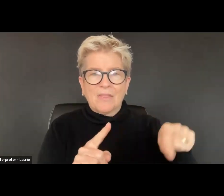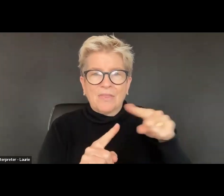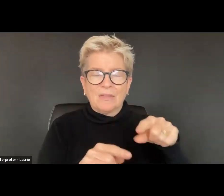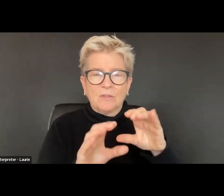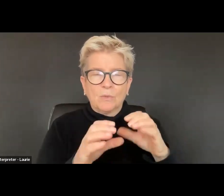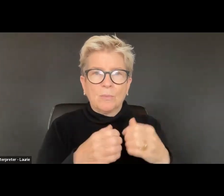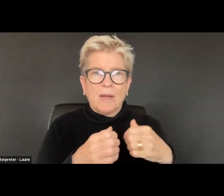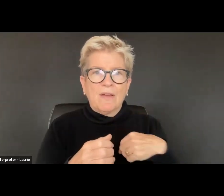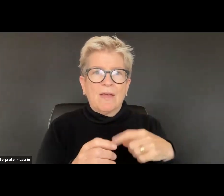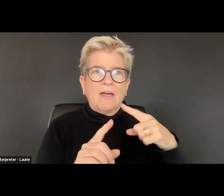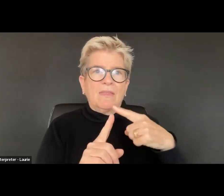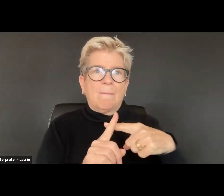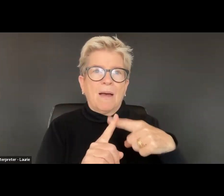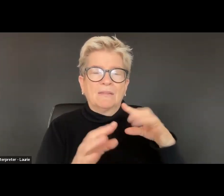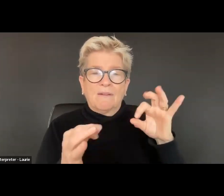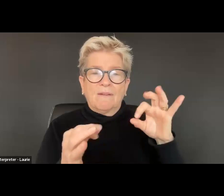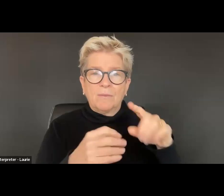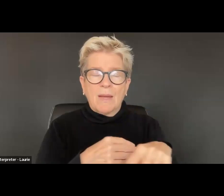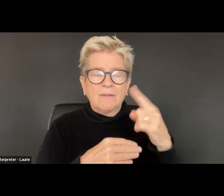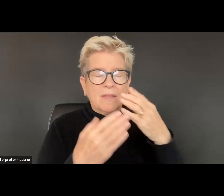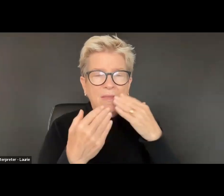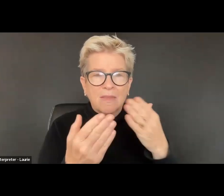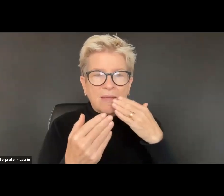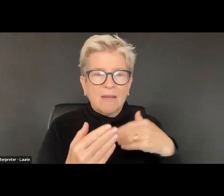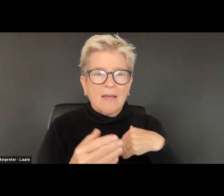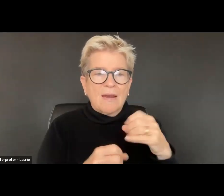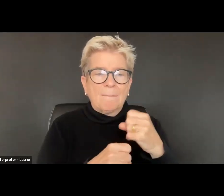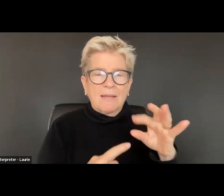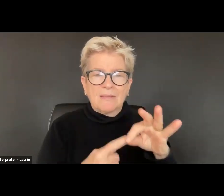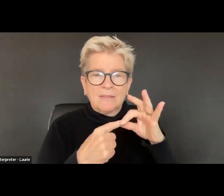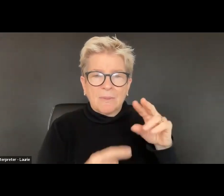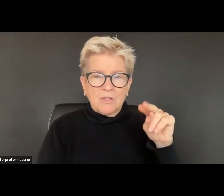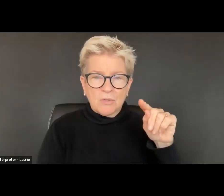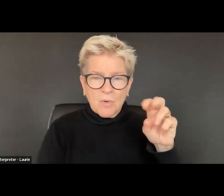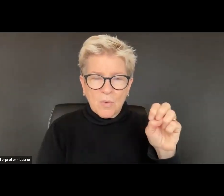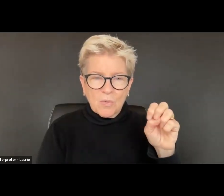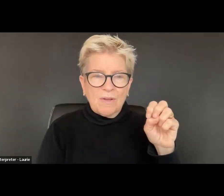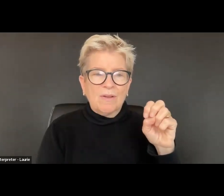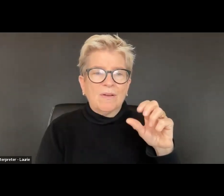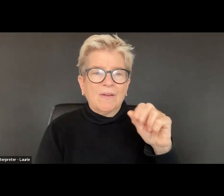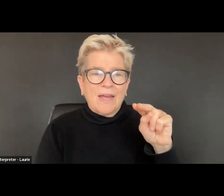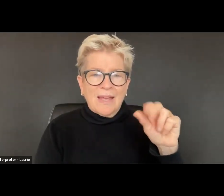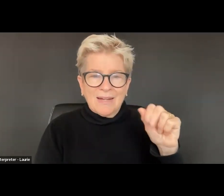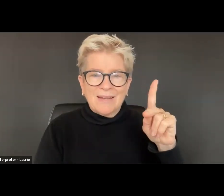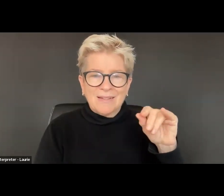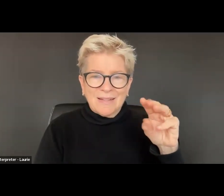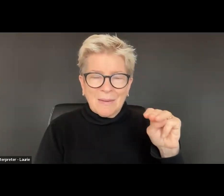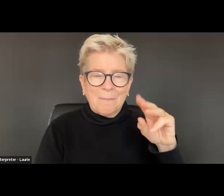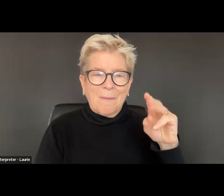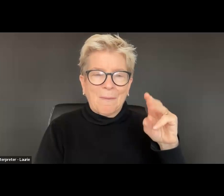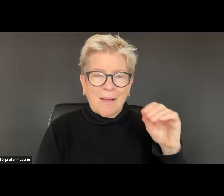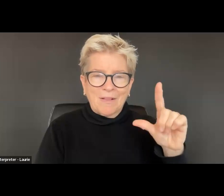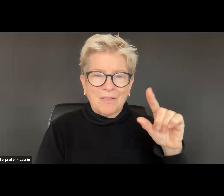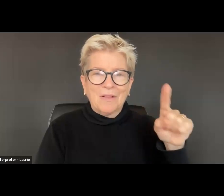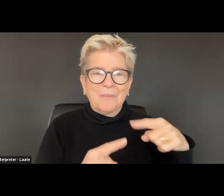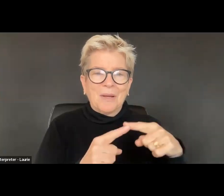that everyone provided today. And I'm making a special note, Anna and Kim, and Michael, of the point you made about making sure